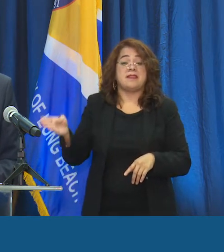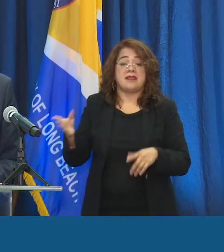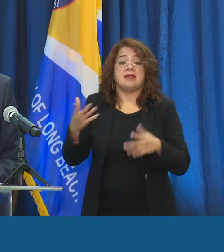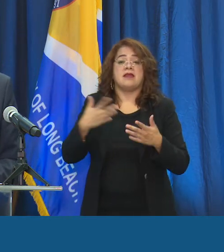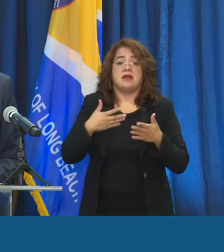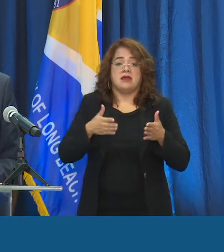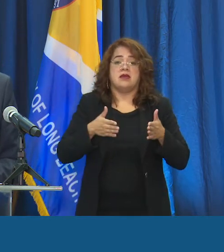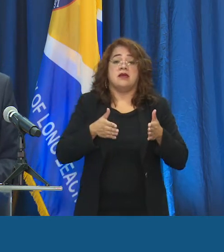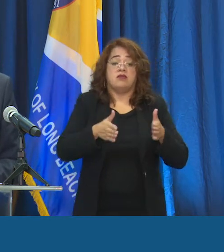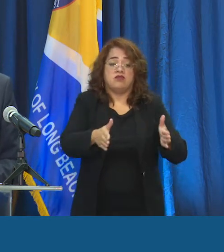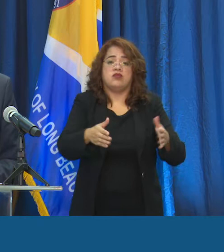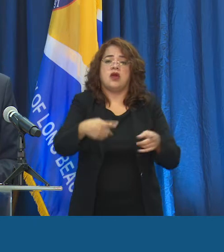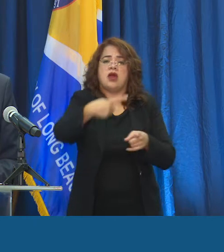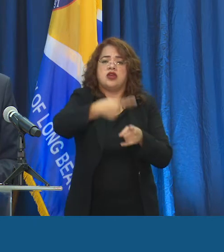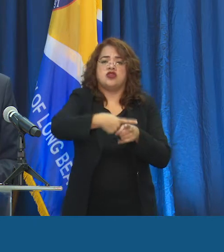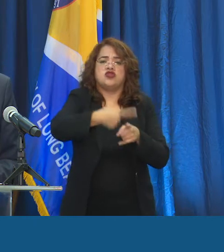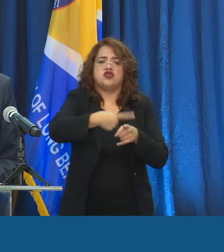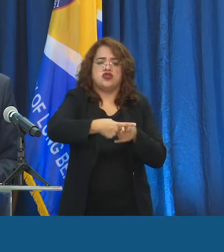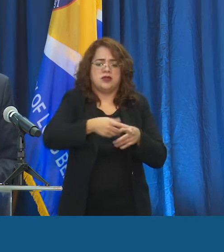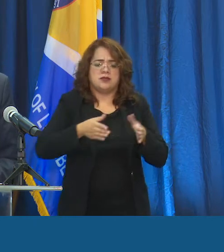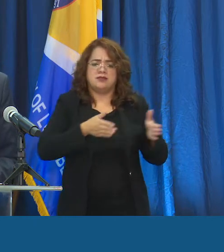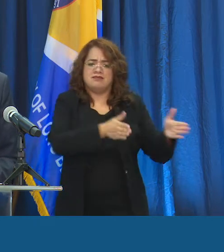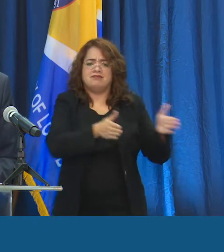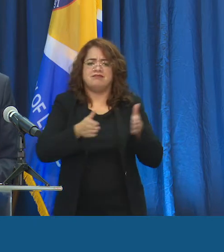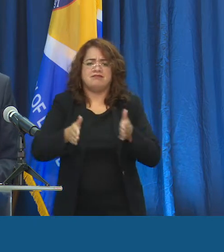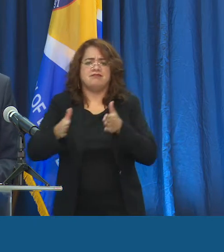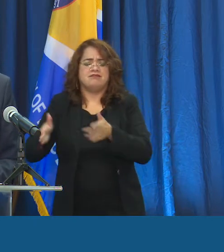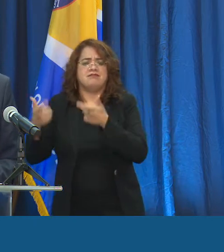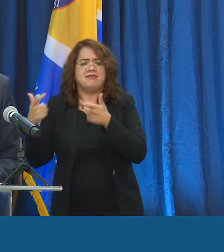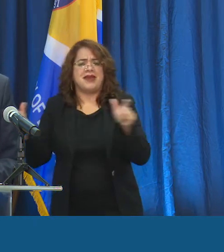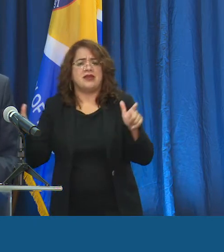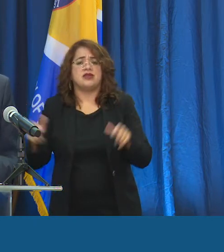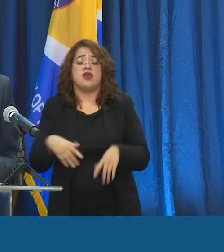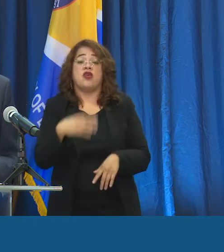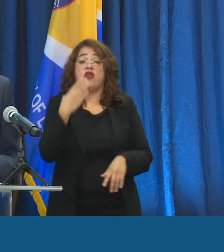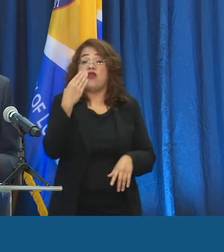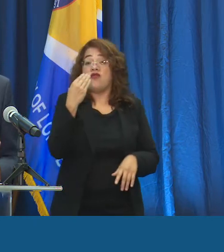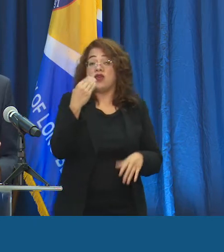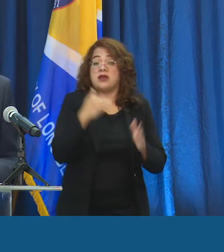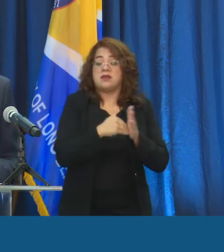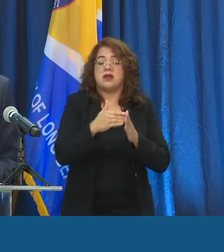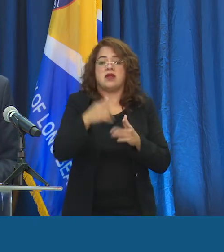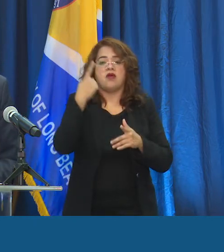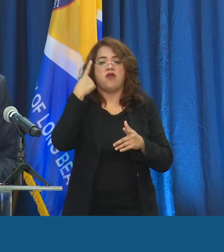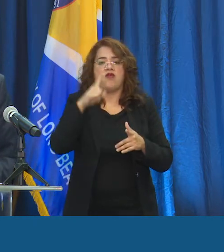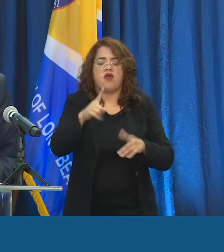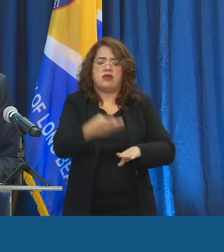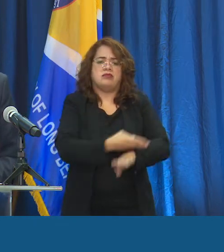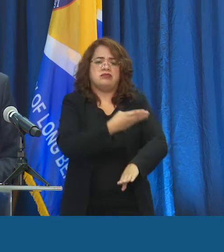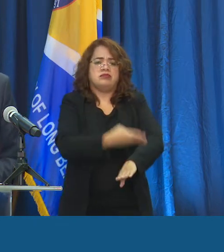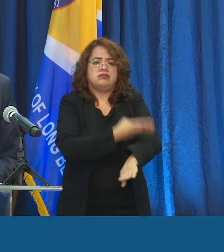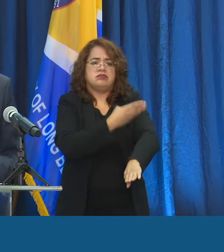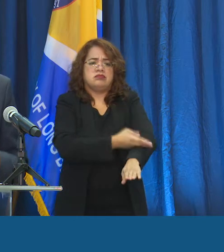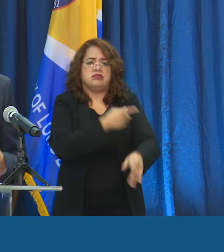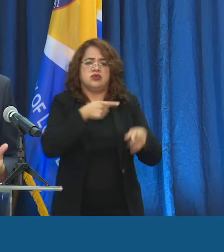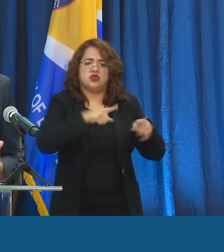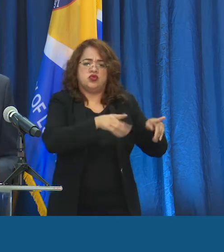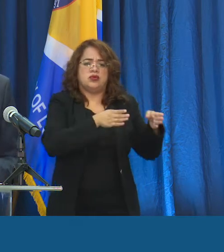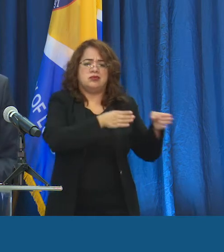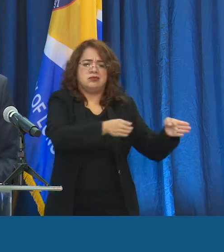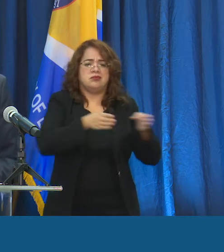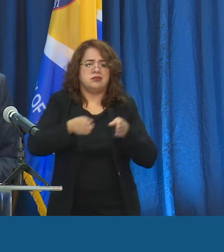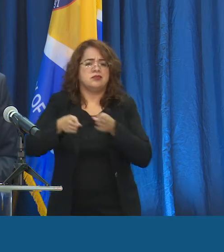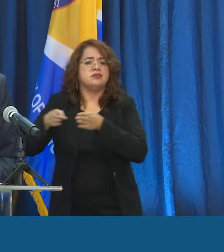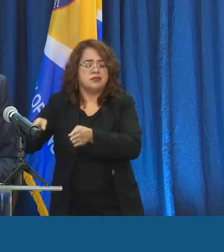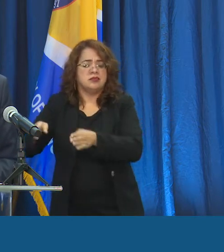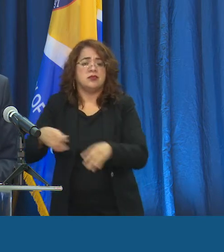streets. We have another $14 million for arterial corridor enhancements, $11